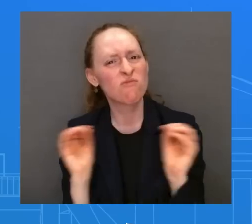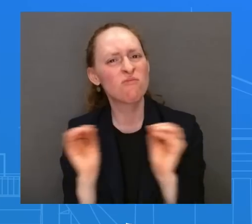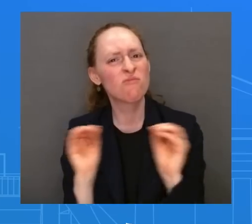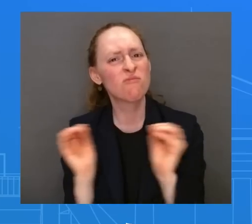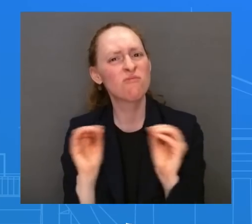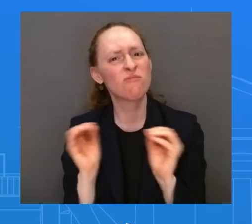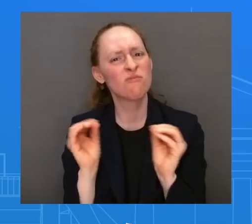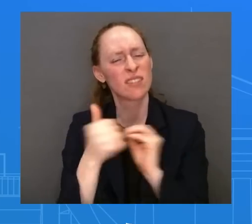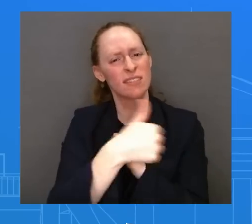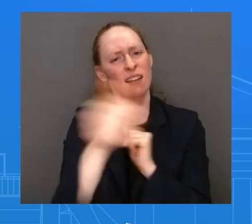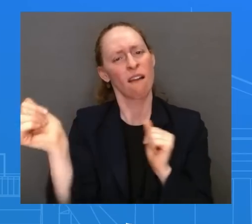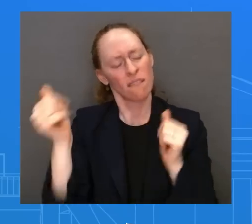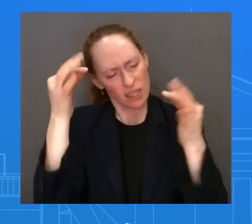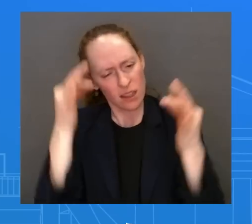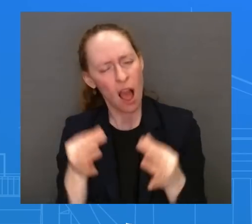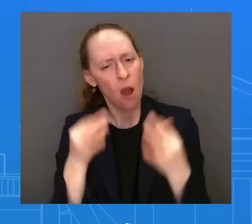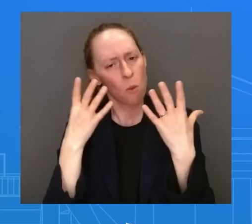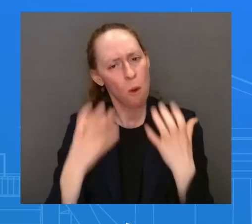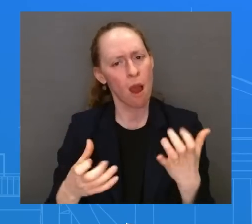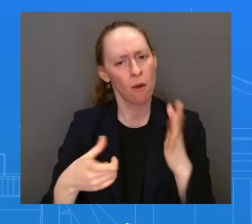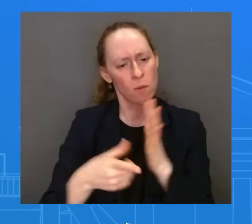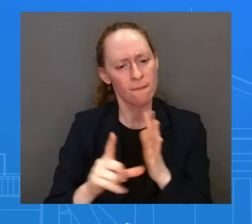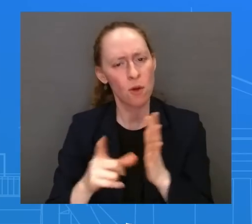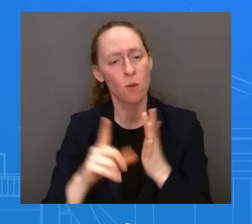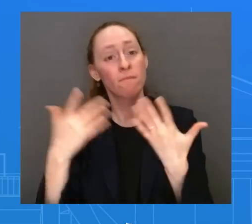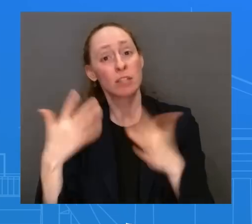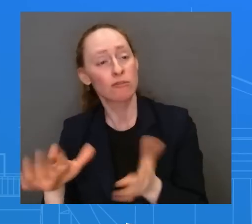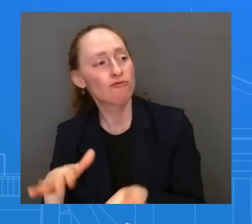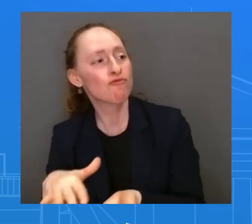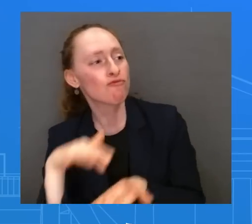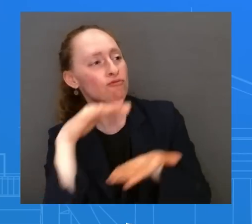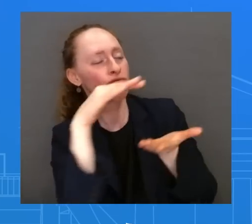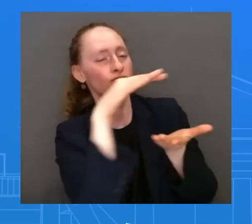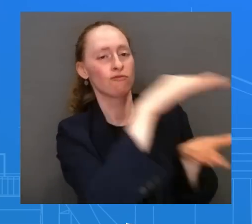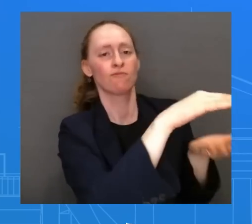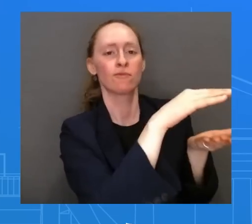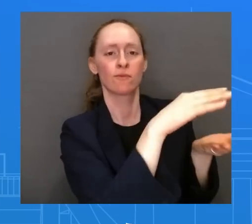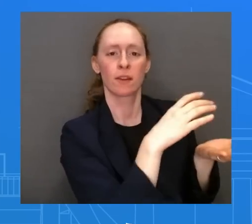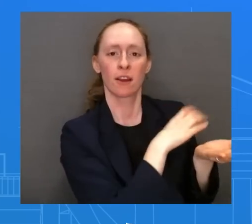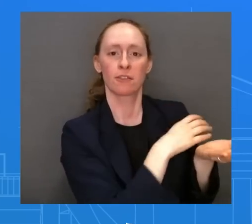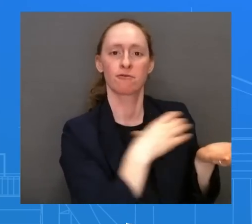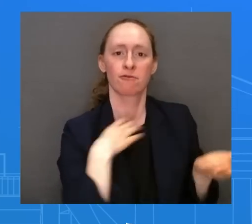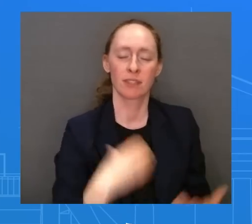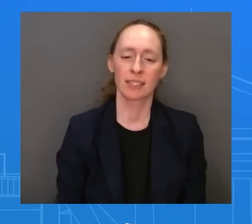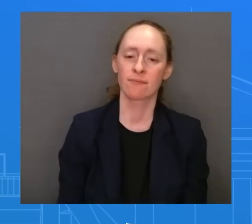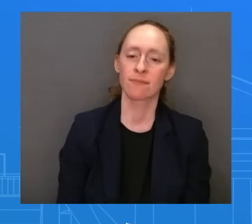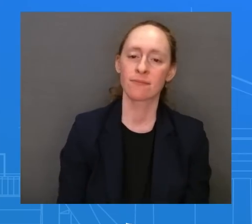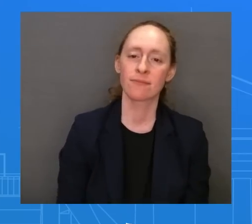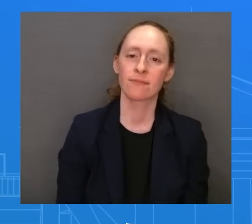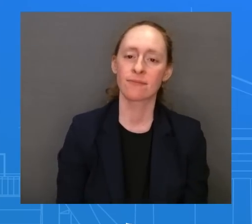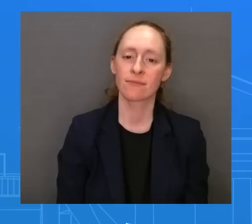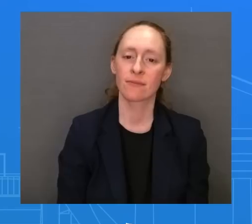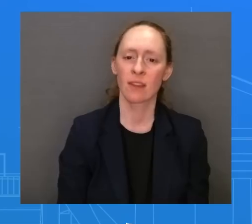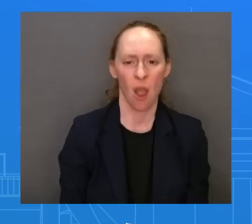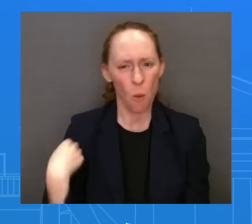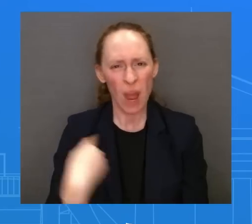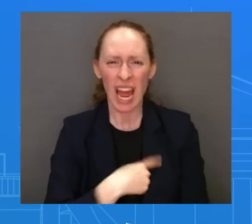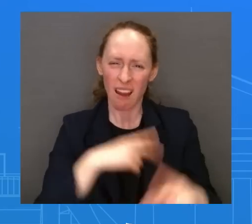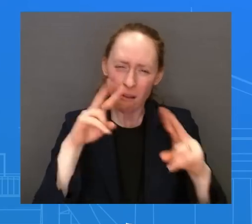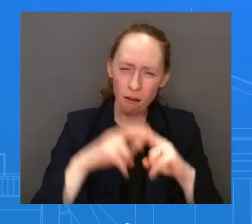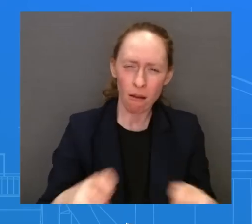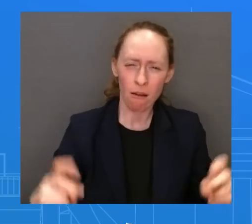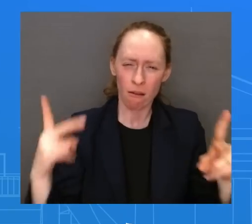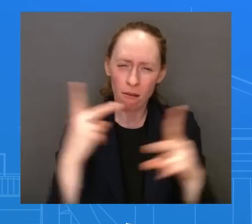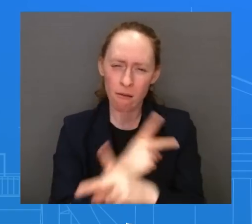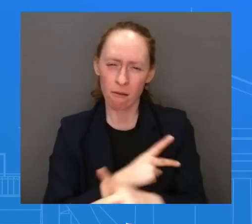to look at the fact that we digested and distilled some of the key points of that and gave it out in a public document the fact that I'm up here talking to you about it